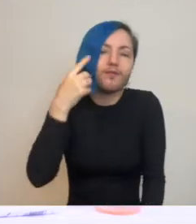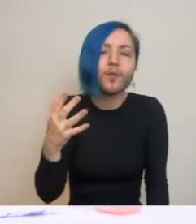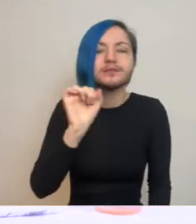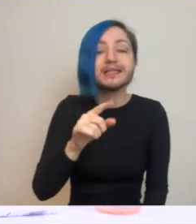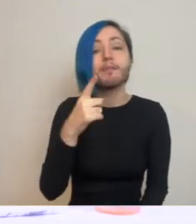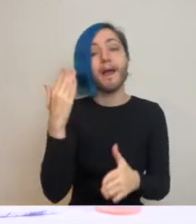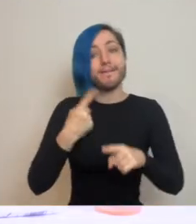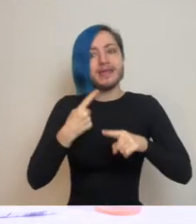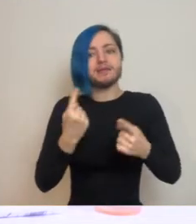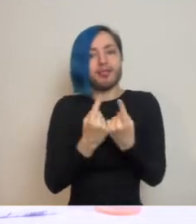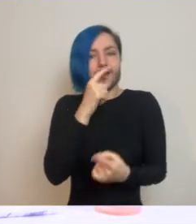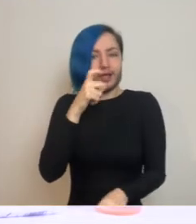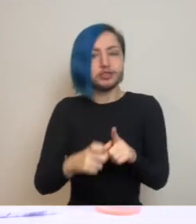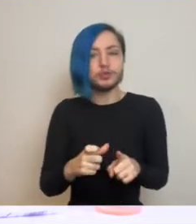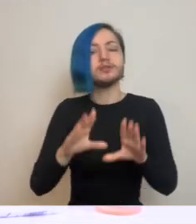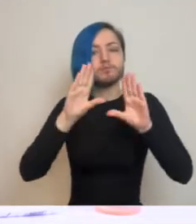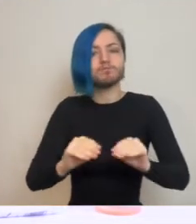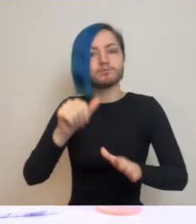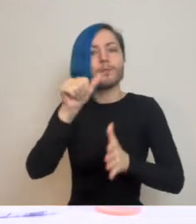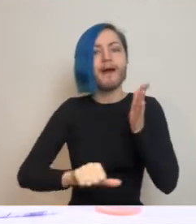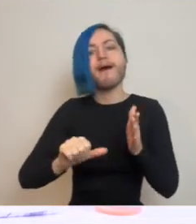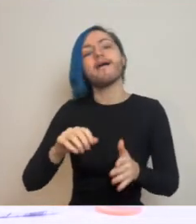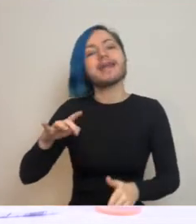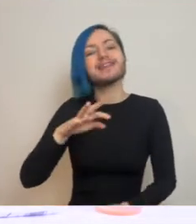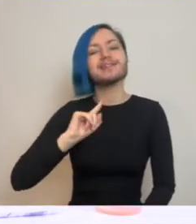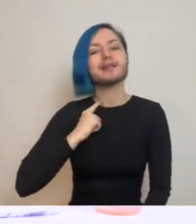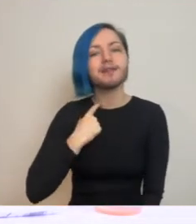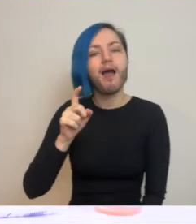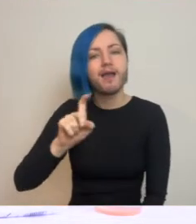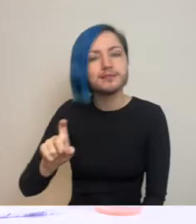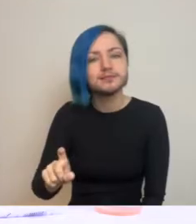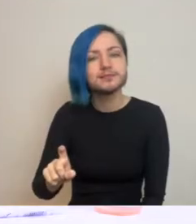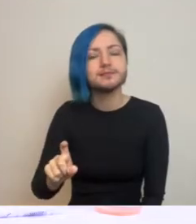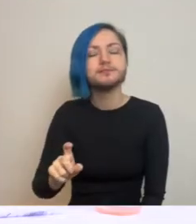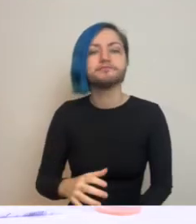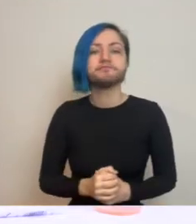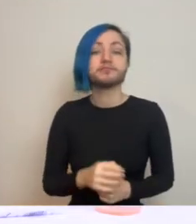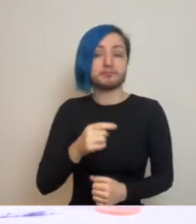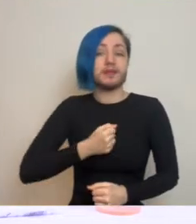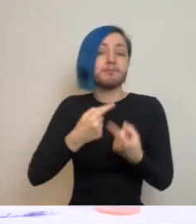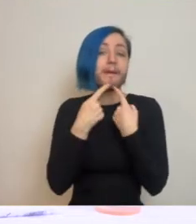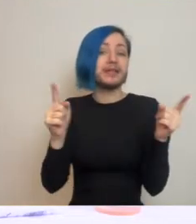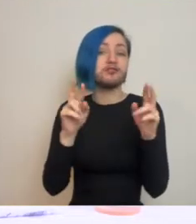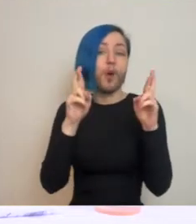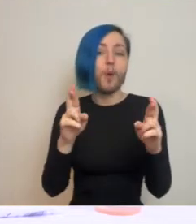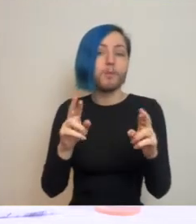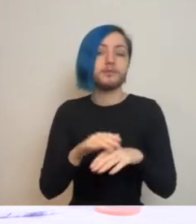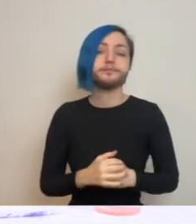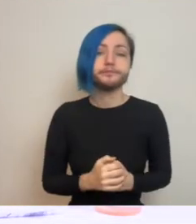I think that an immediate thing that we could do is to not buy insecticide. So that is my message of